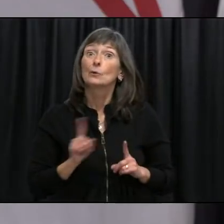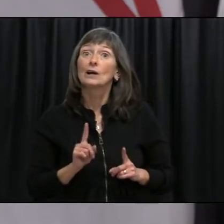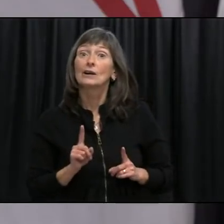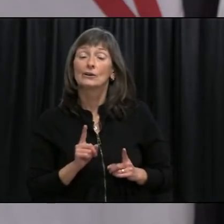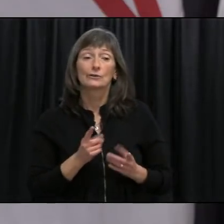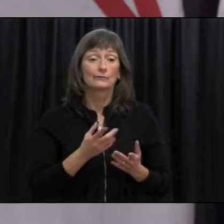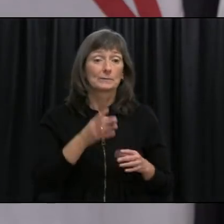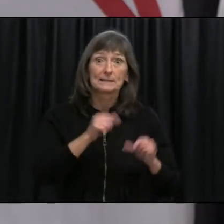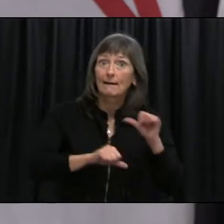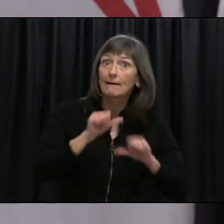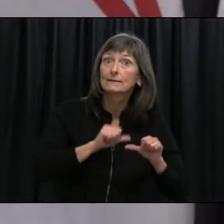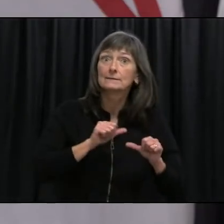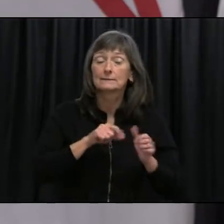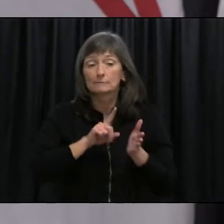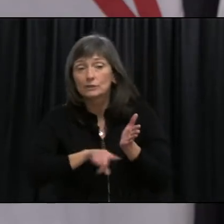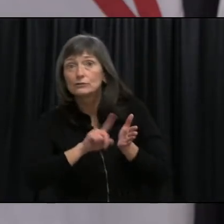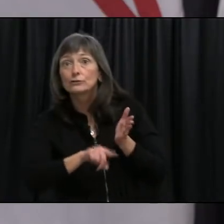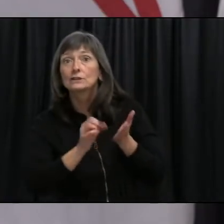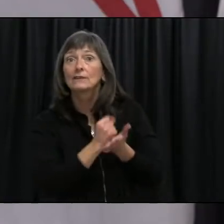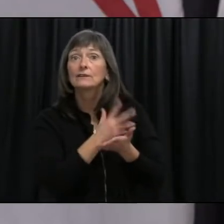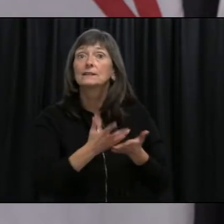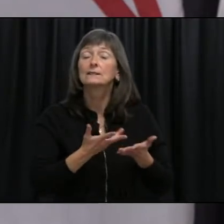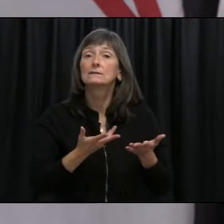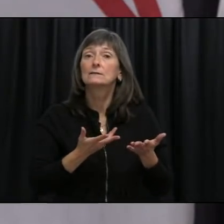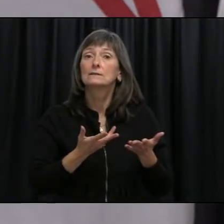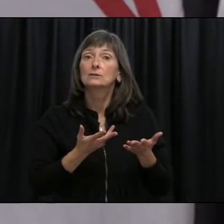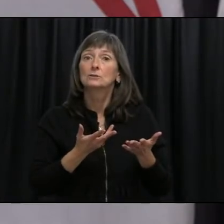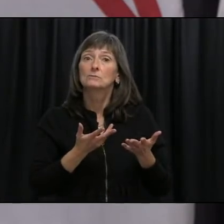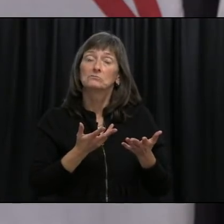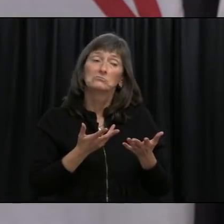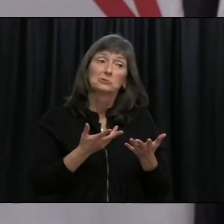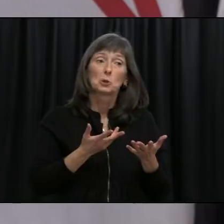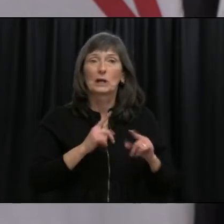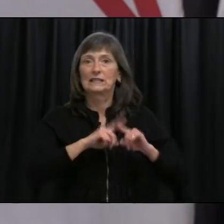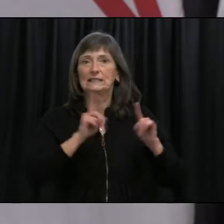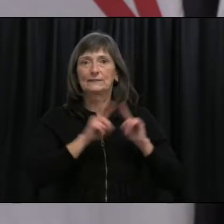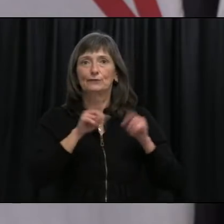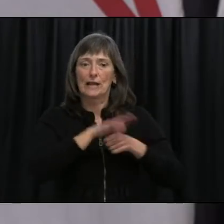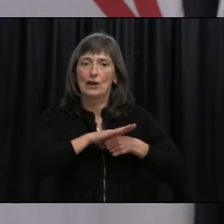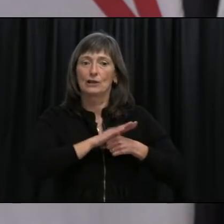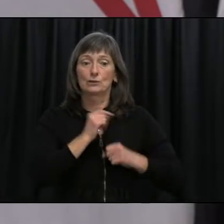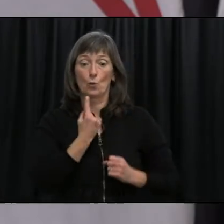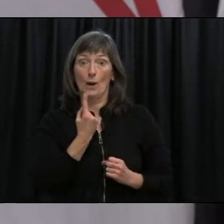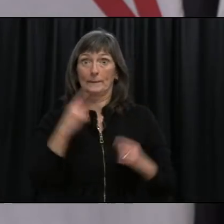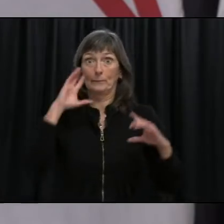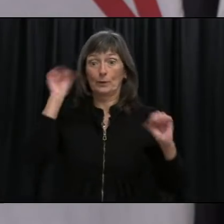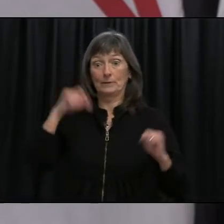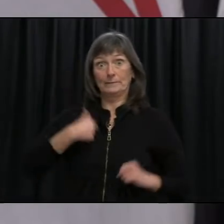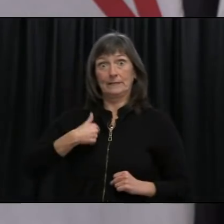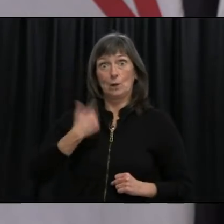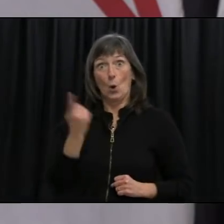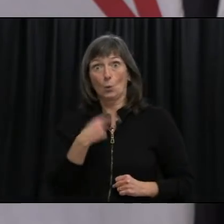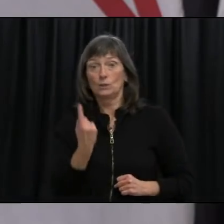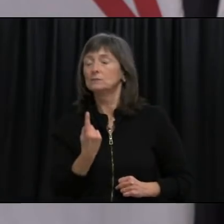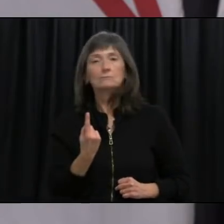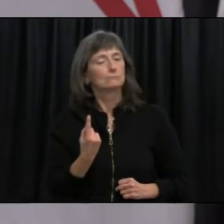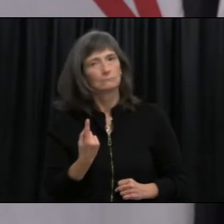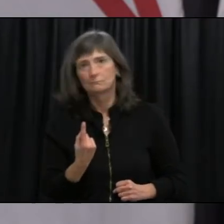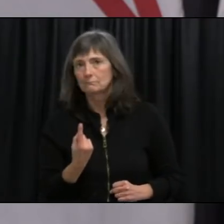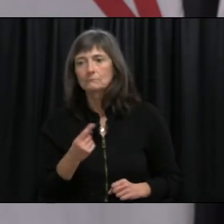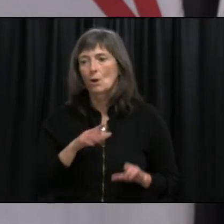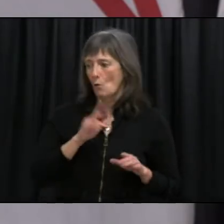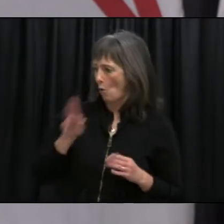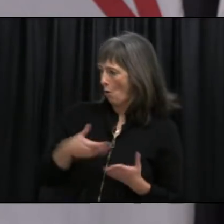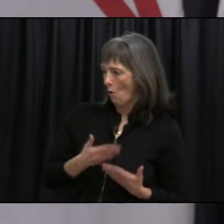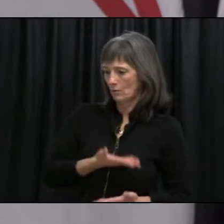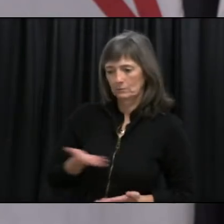scientific evidence and are being made through a combination of tables, not just one table, but a combination of tables across the country right